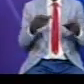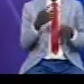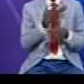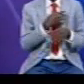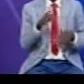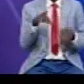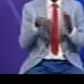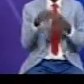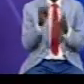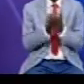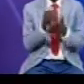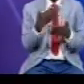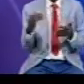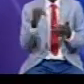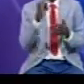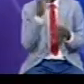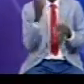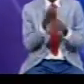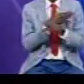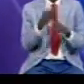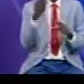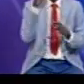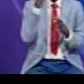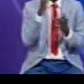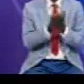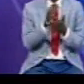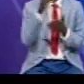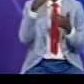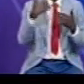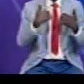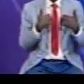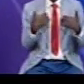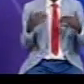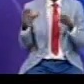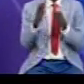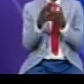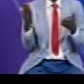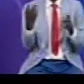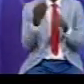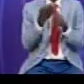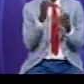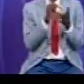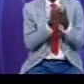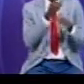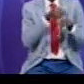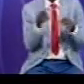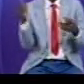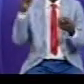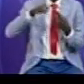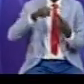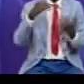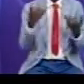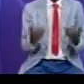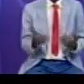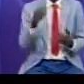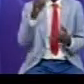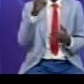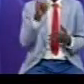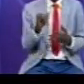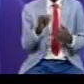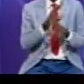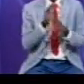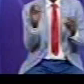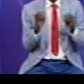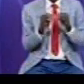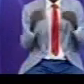nothing like that. So I knew that God had done something. Up until now, May, I no longer feel pains. I no